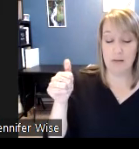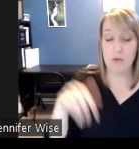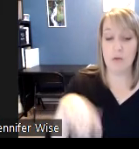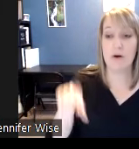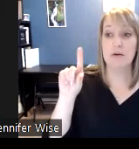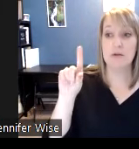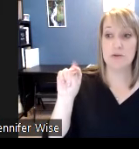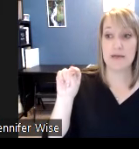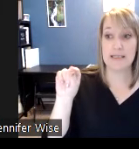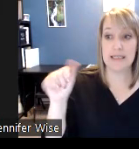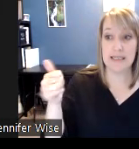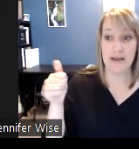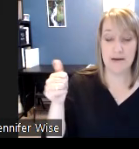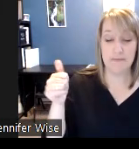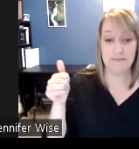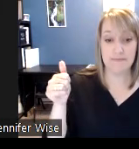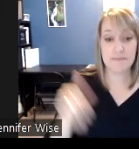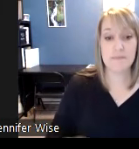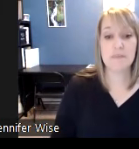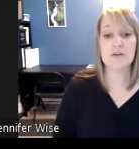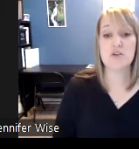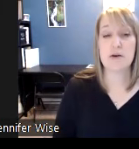2010 or 2010.